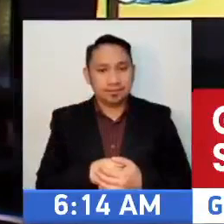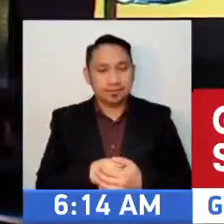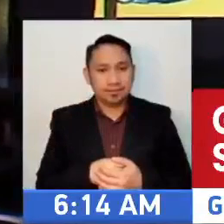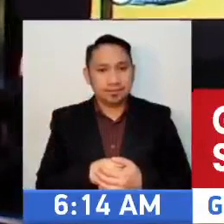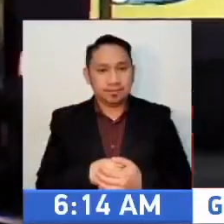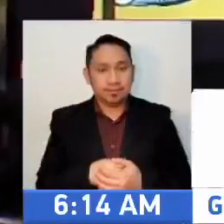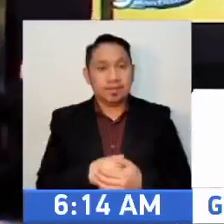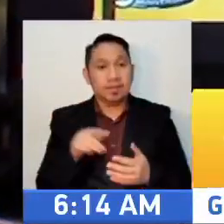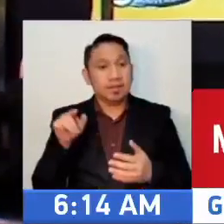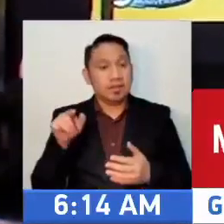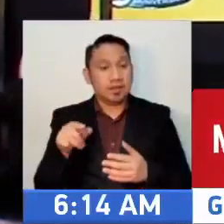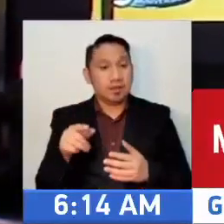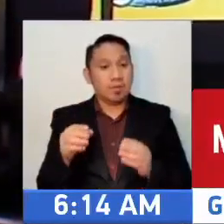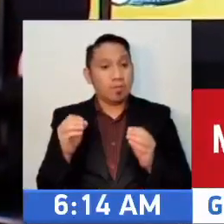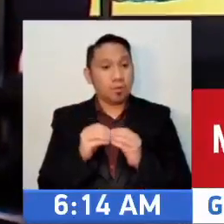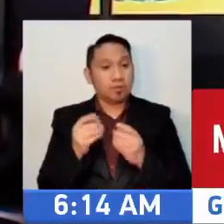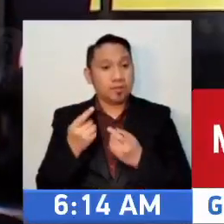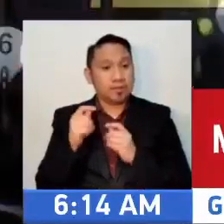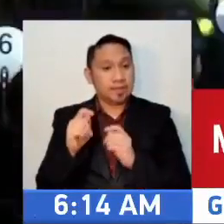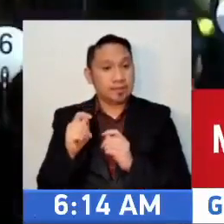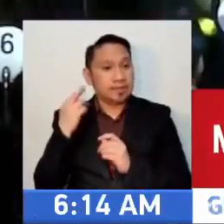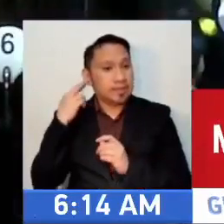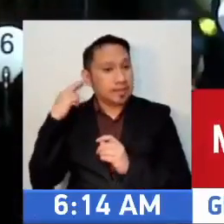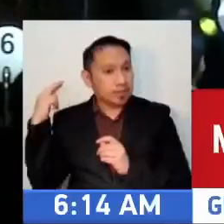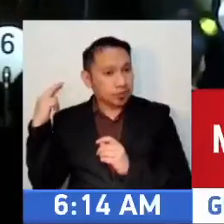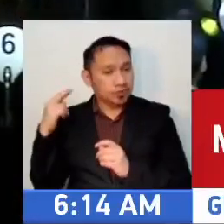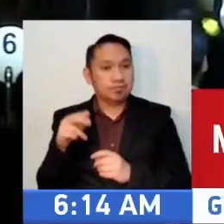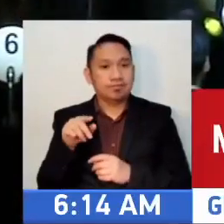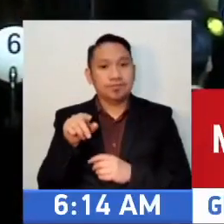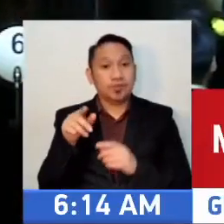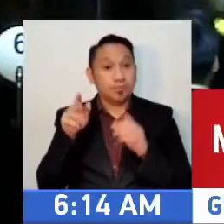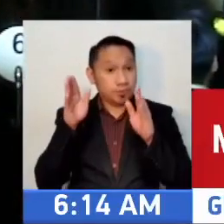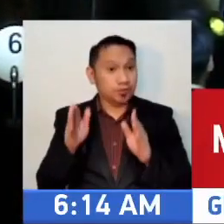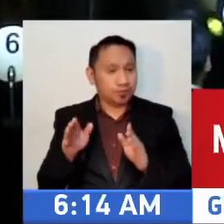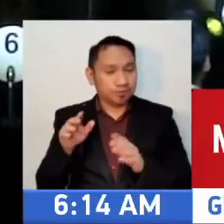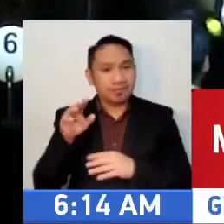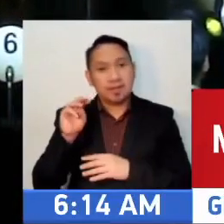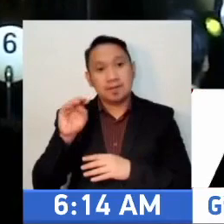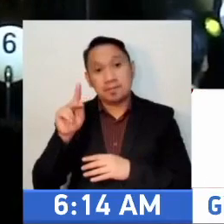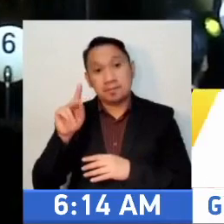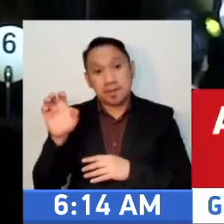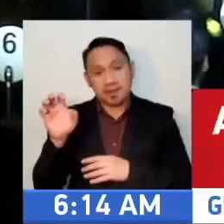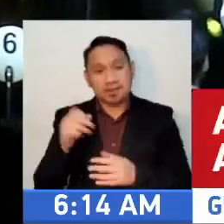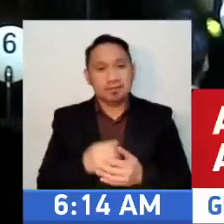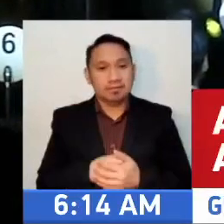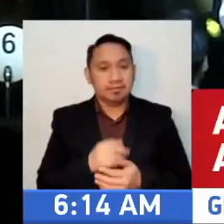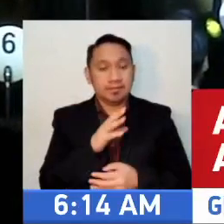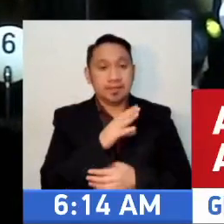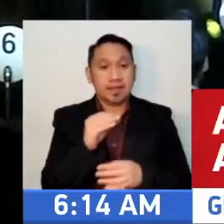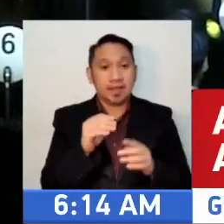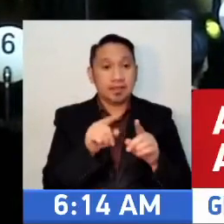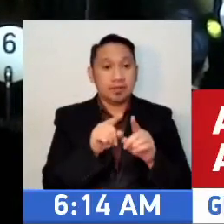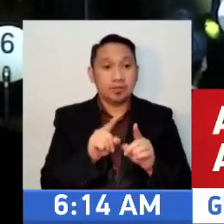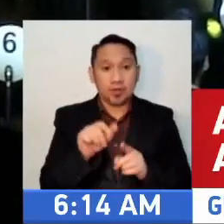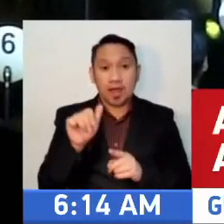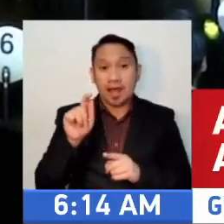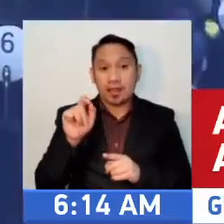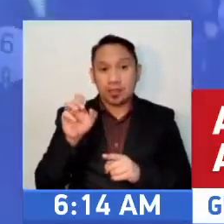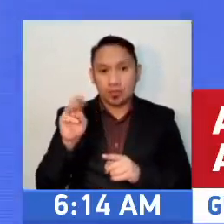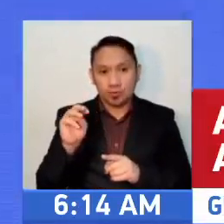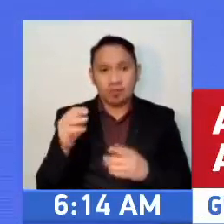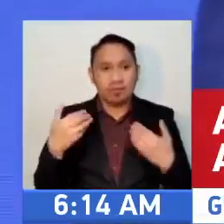Radio Presenter si Mike Enriquez. At tinanghal ng Most Trusted News and Current Affairs Presenter si Atom Araulio.